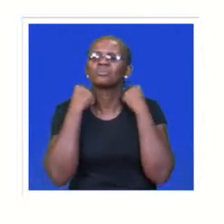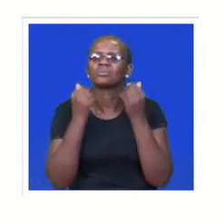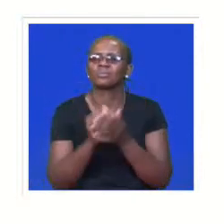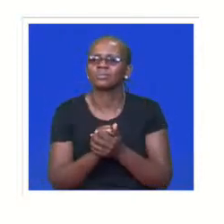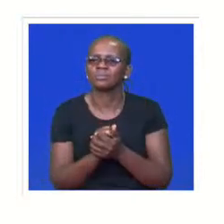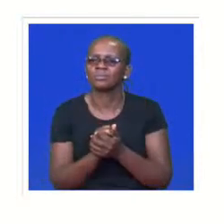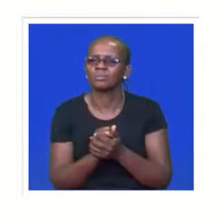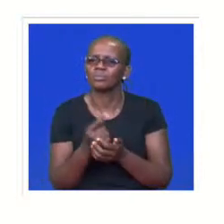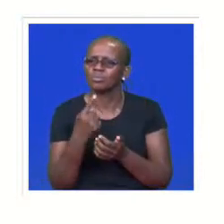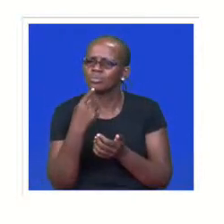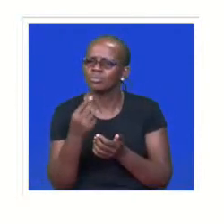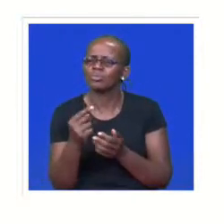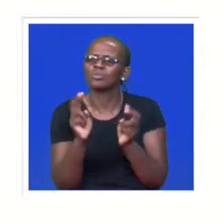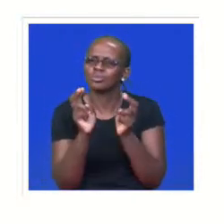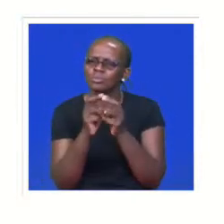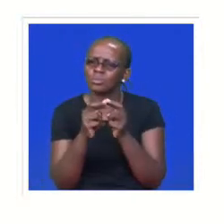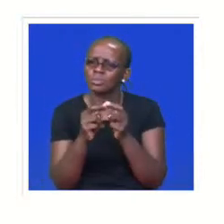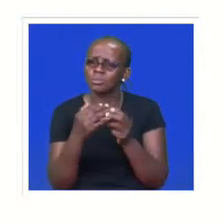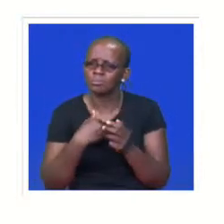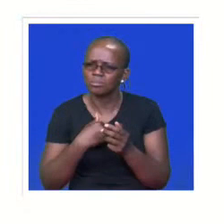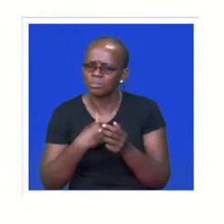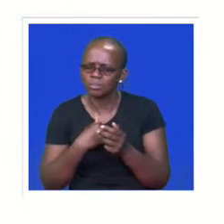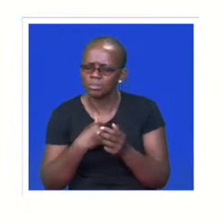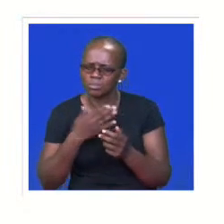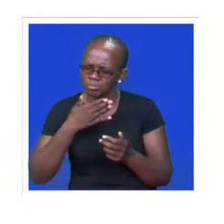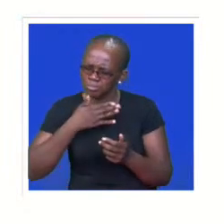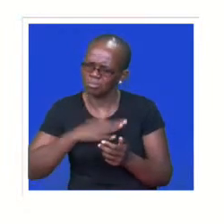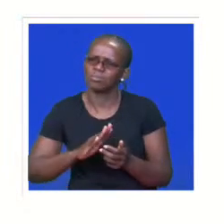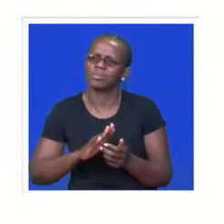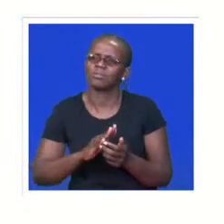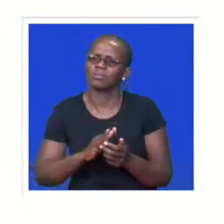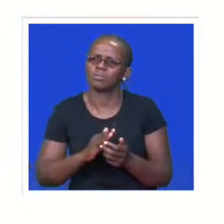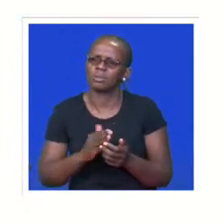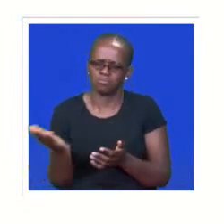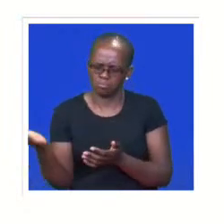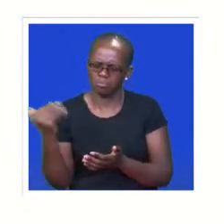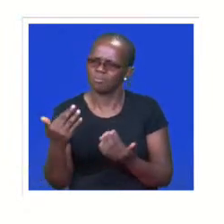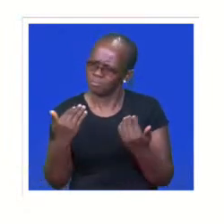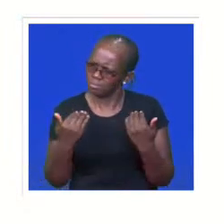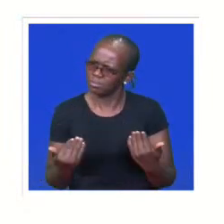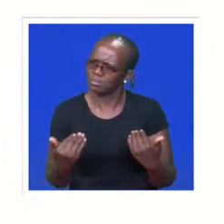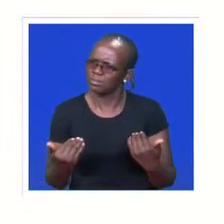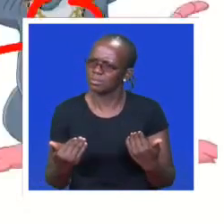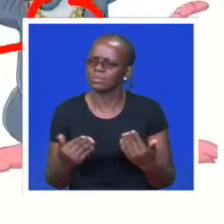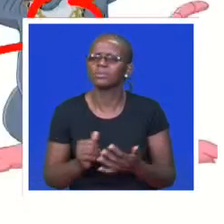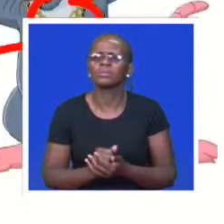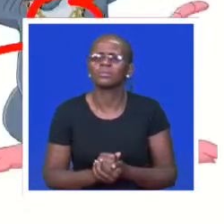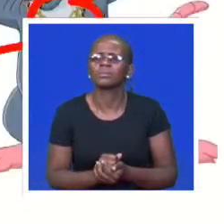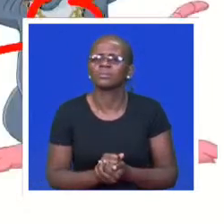it, hissed the cat. Give it to me now.